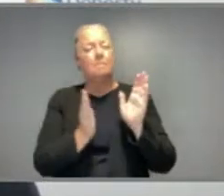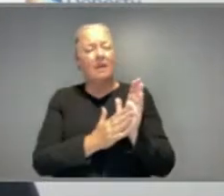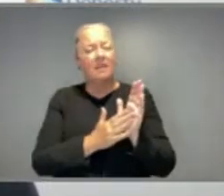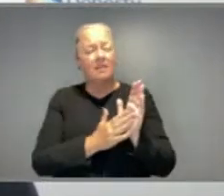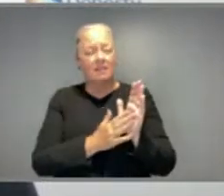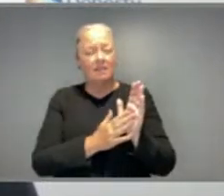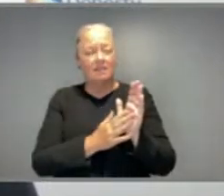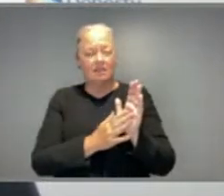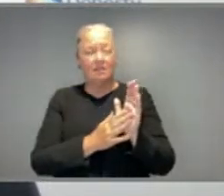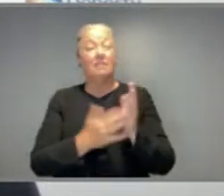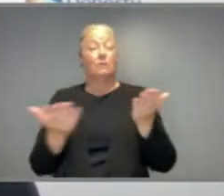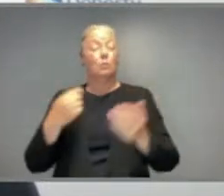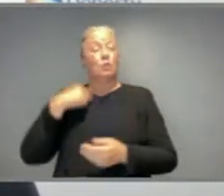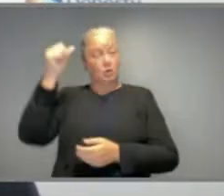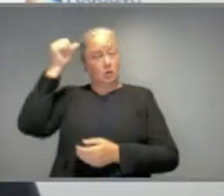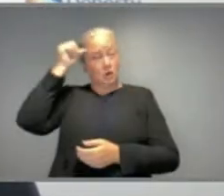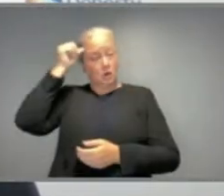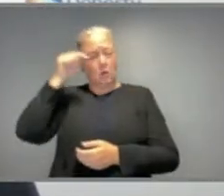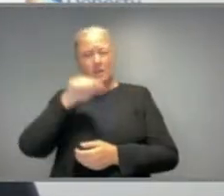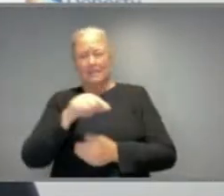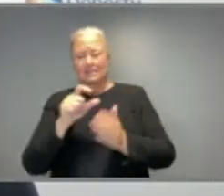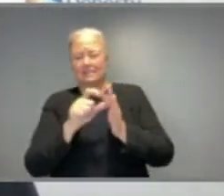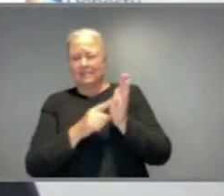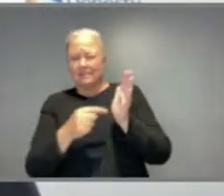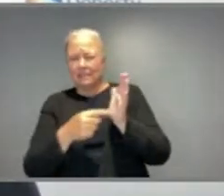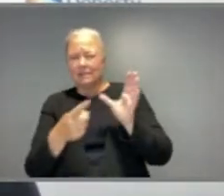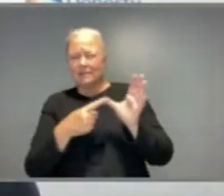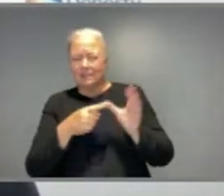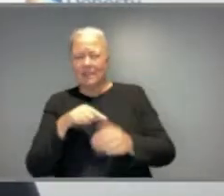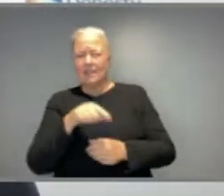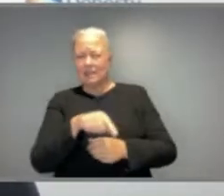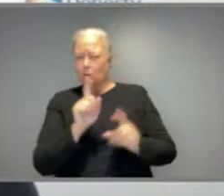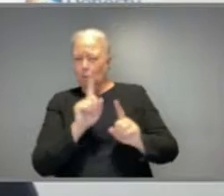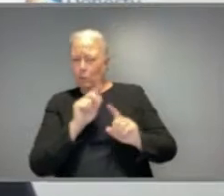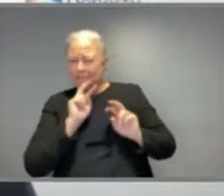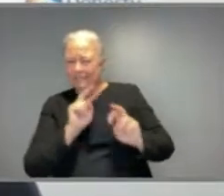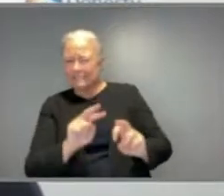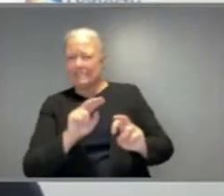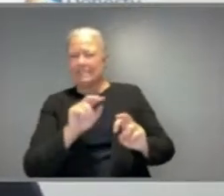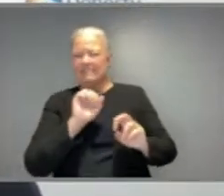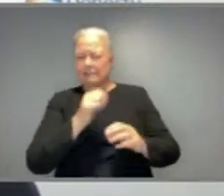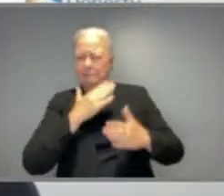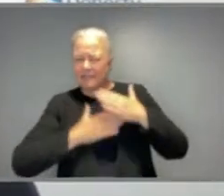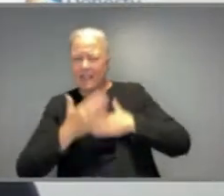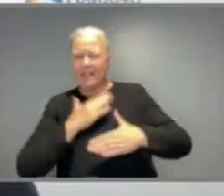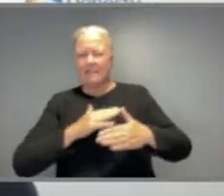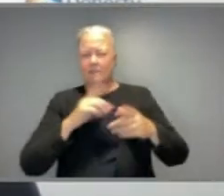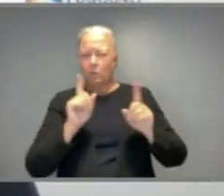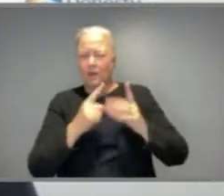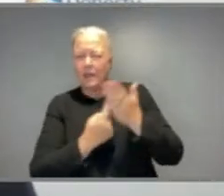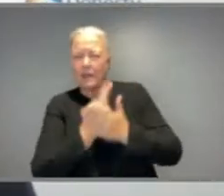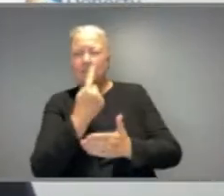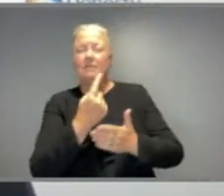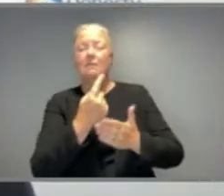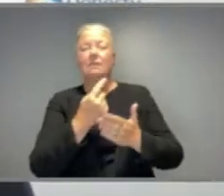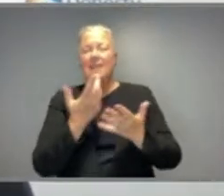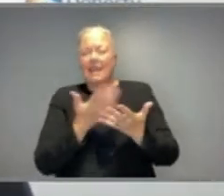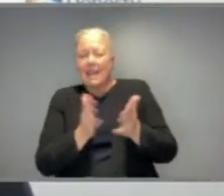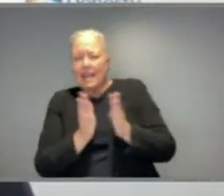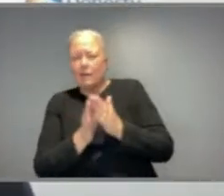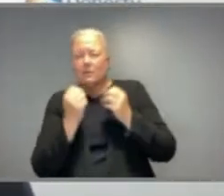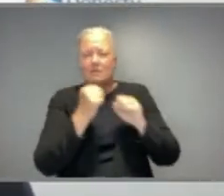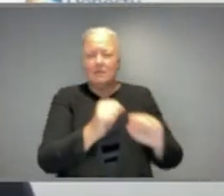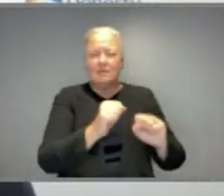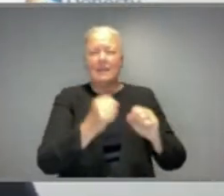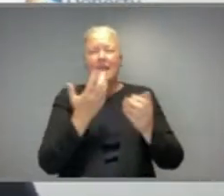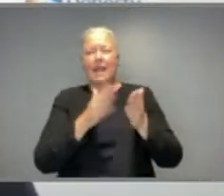our understanding of its transmission characteristics are based on what we've observed. Our understanding of the impact of interventions and the proportionate reduction in